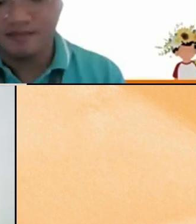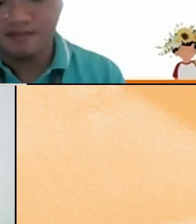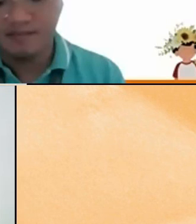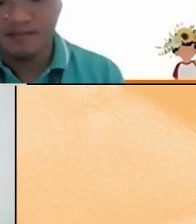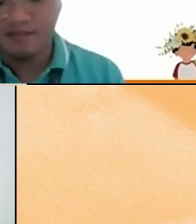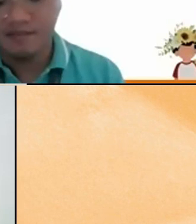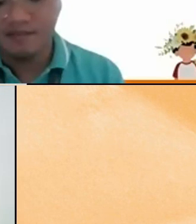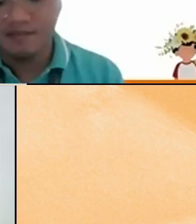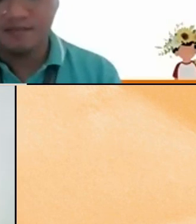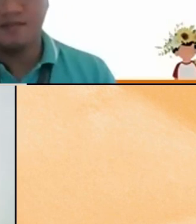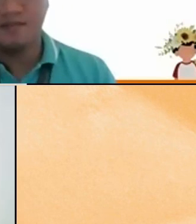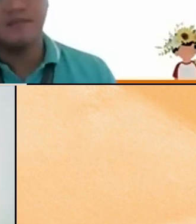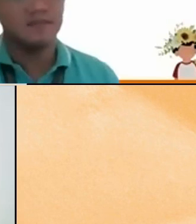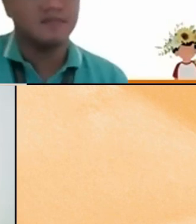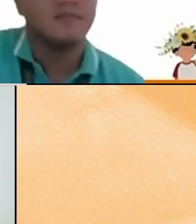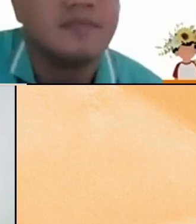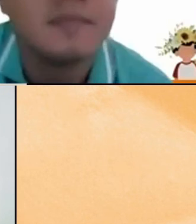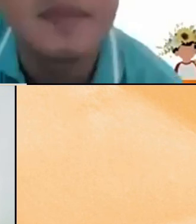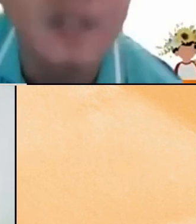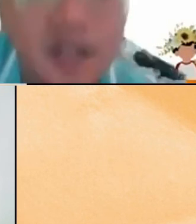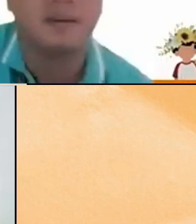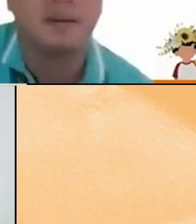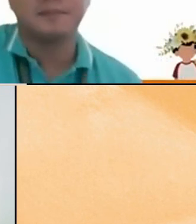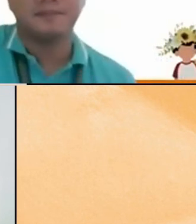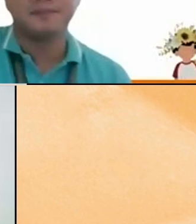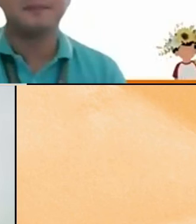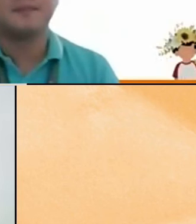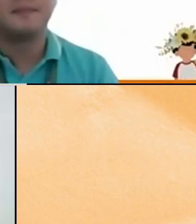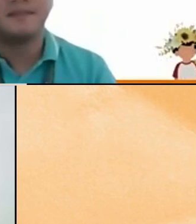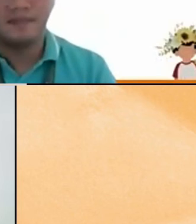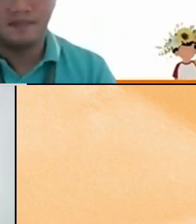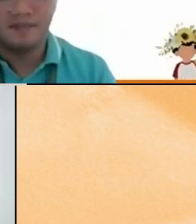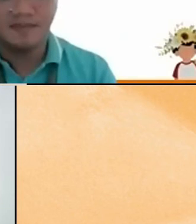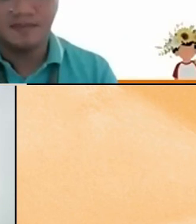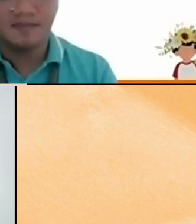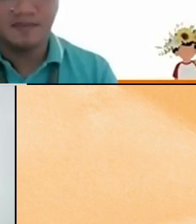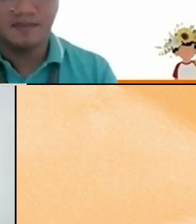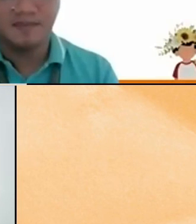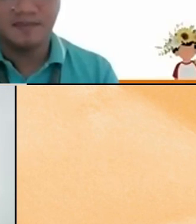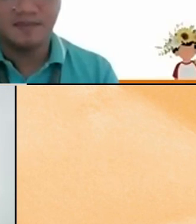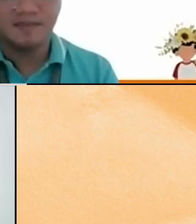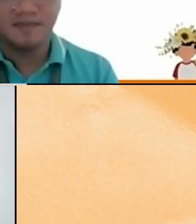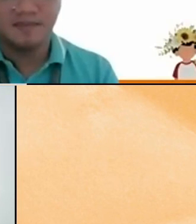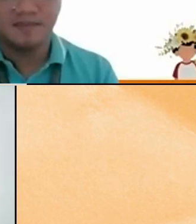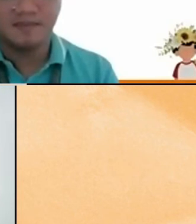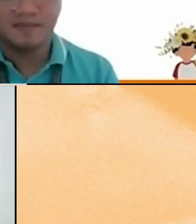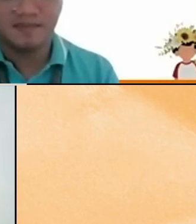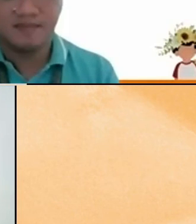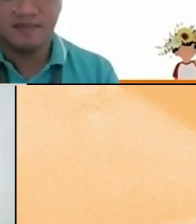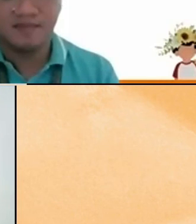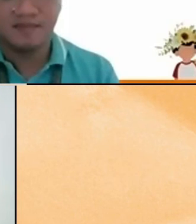questions already from our audience. So let me just read a few of them. Now, the first one, and I think everyone would be very interested to